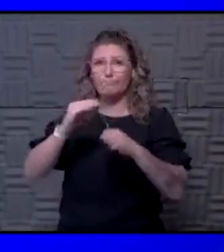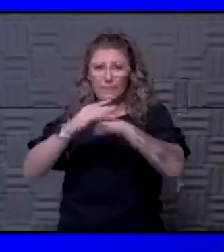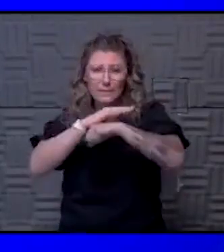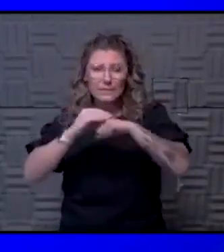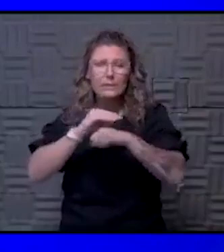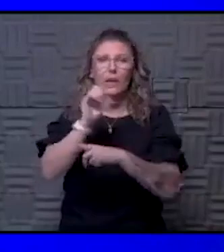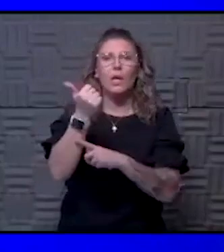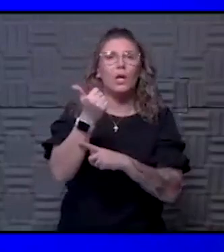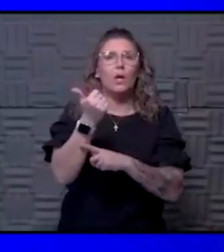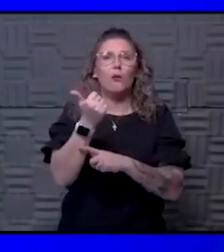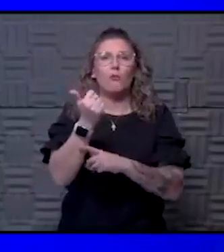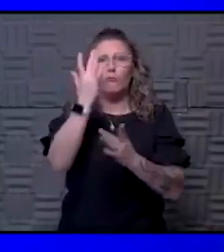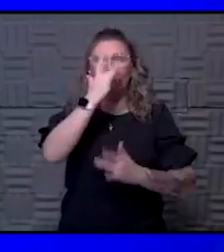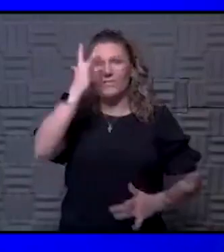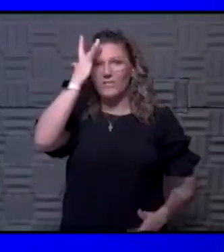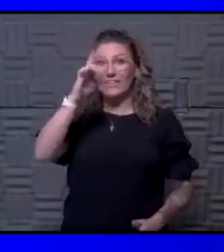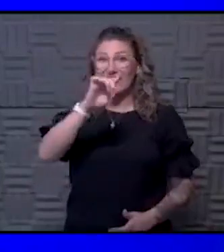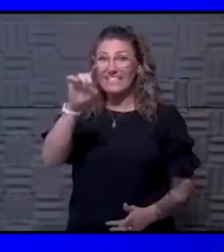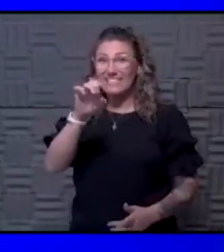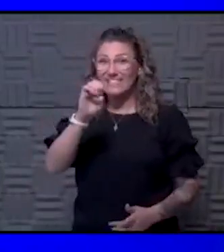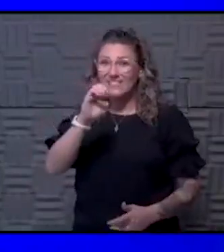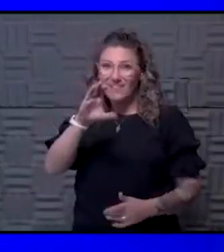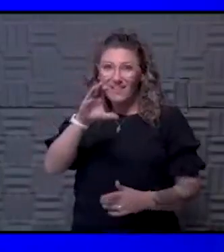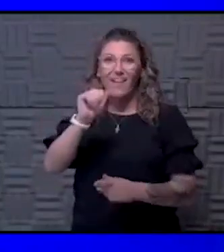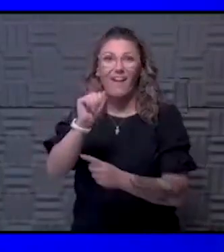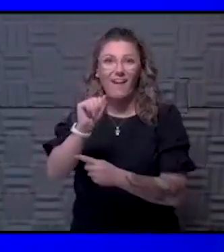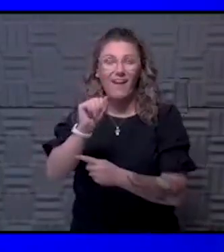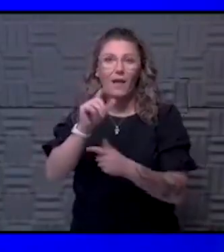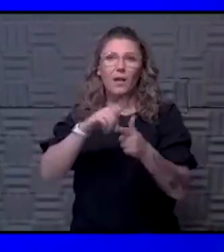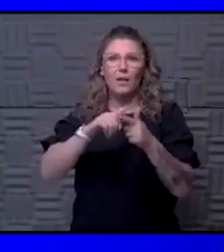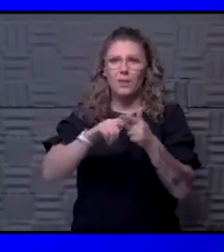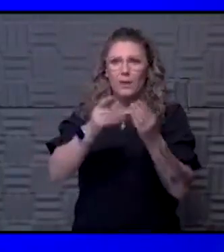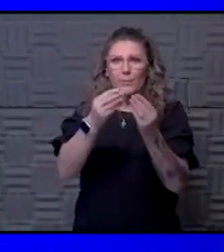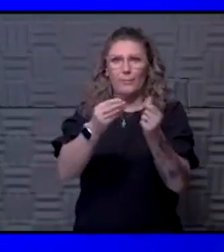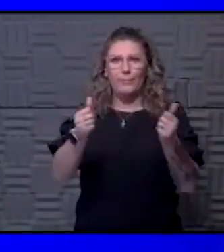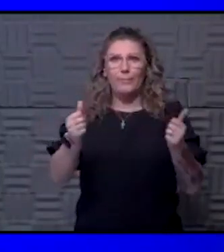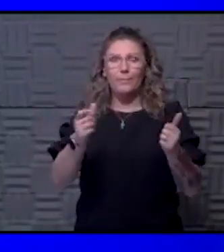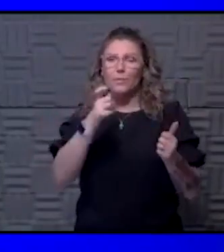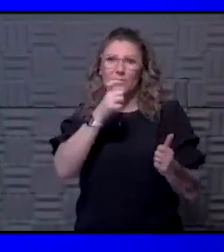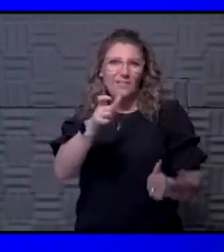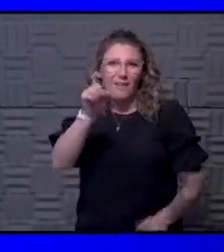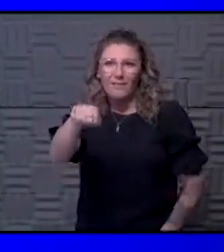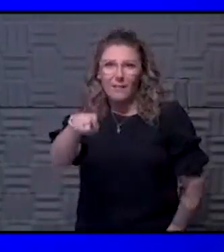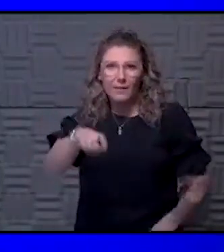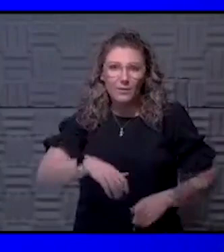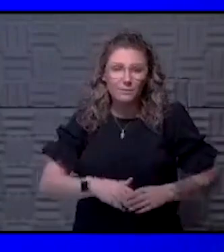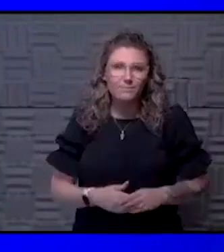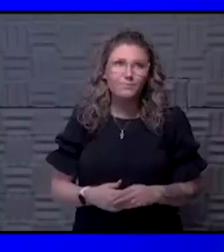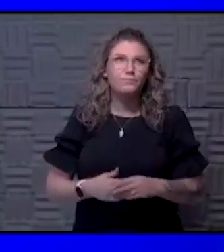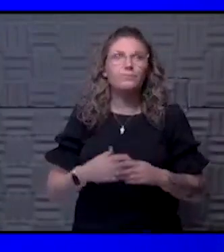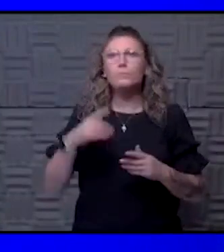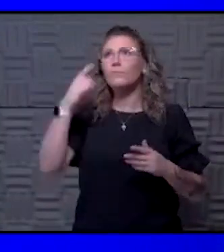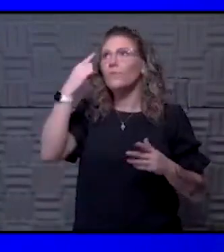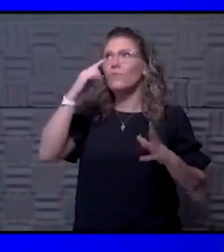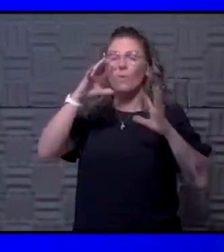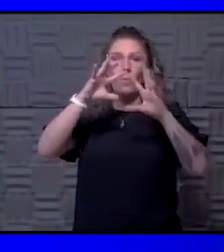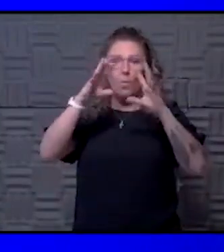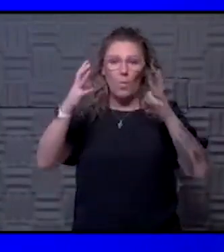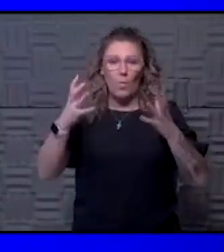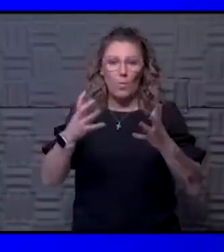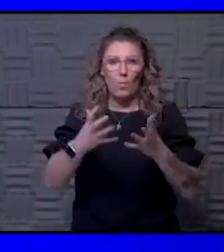Zika. Zika was very hot for a little bit, but then died down. And so there wasn't that need. There wasn't the need for the world to